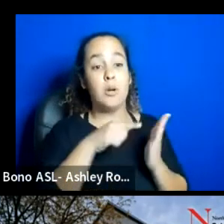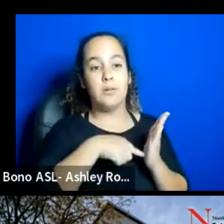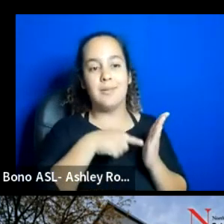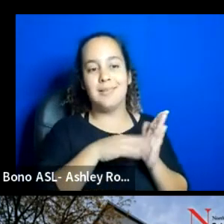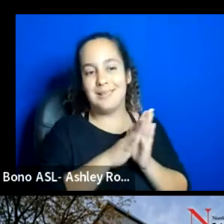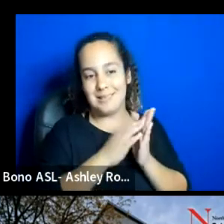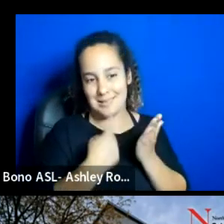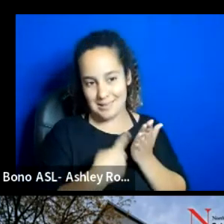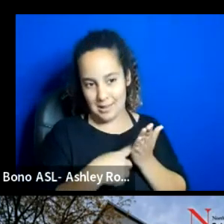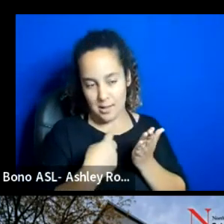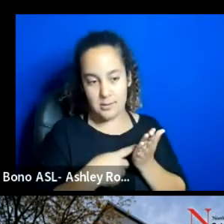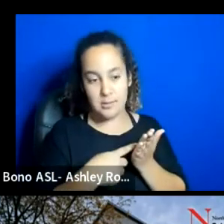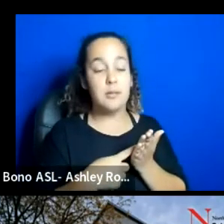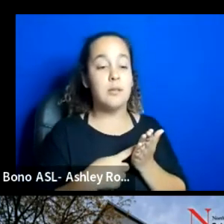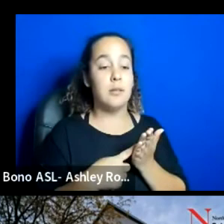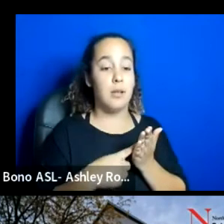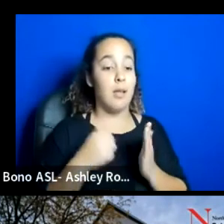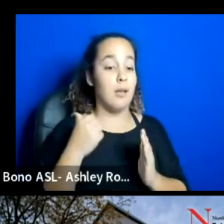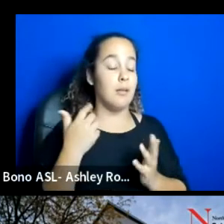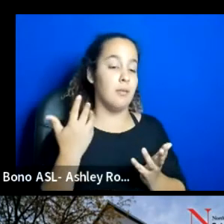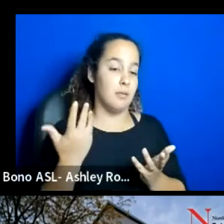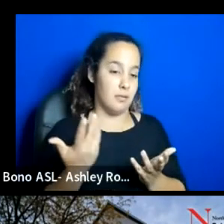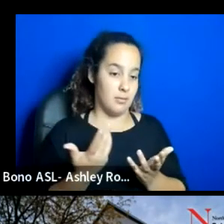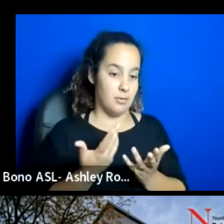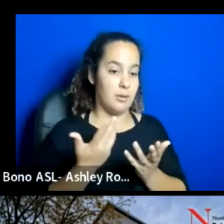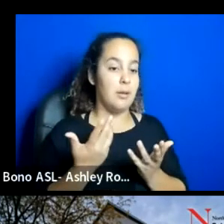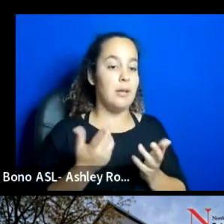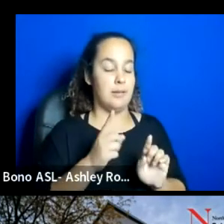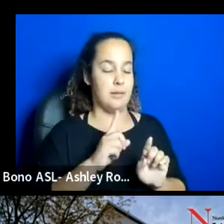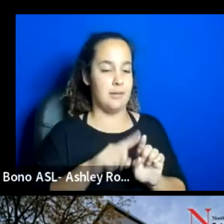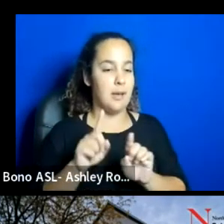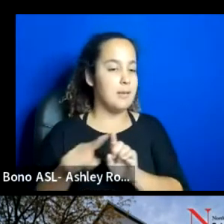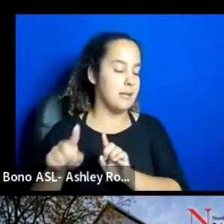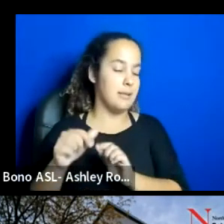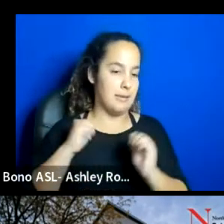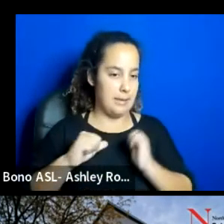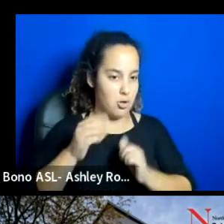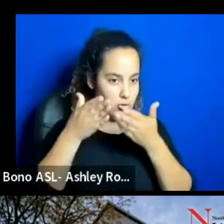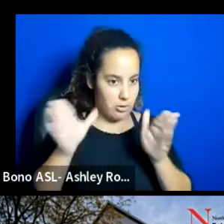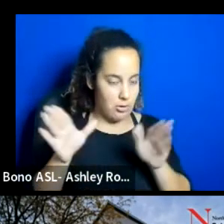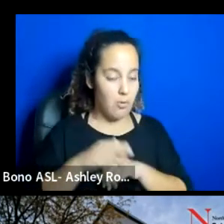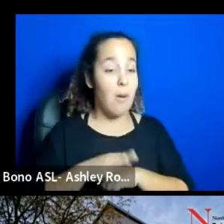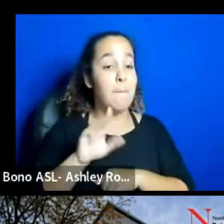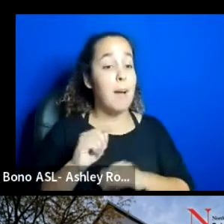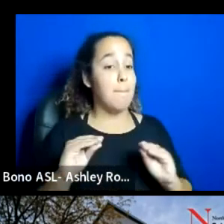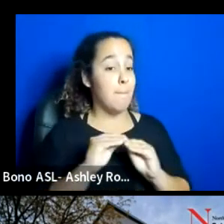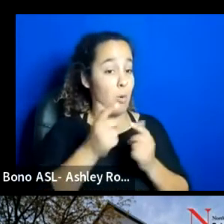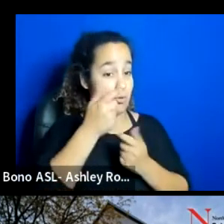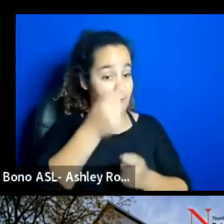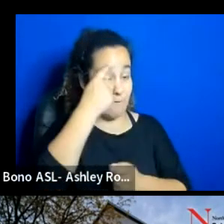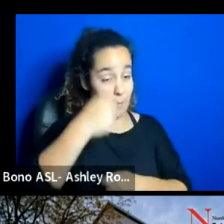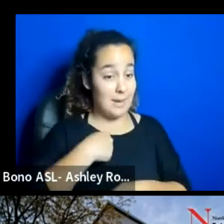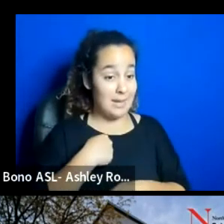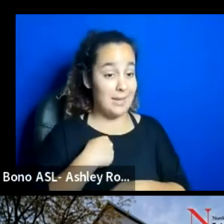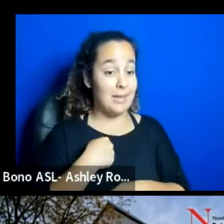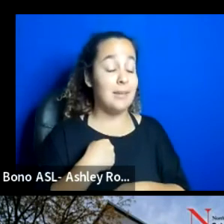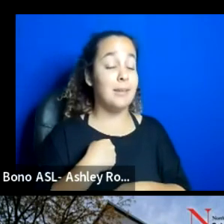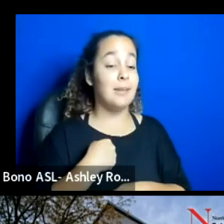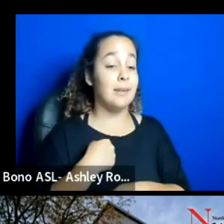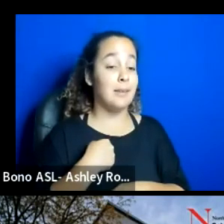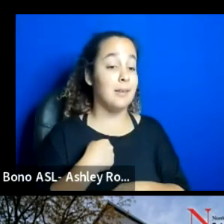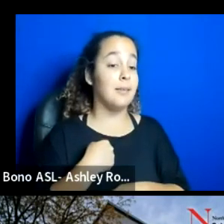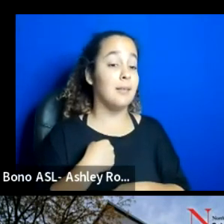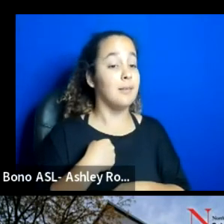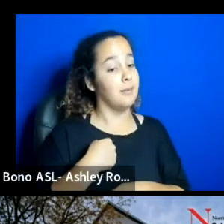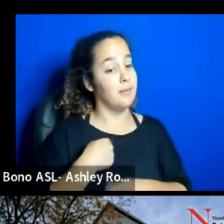a theatrical tradition in a particularly rich way. But more interesting to me is that it offers a distinctive mode of